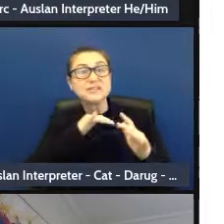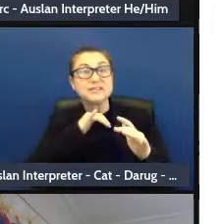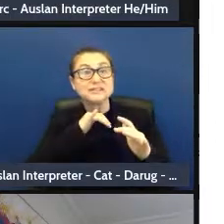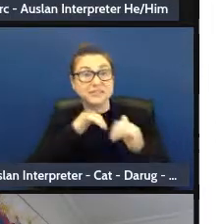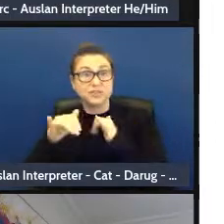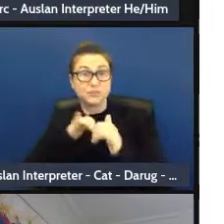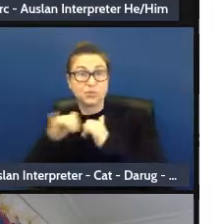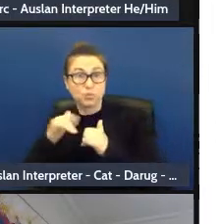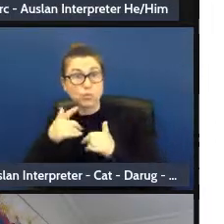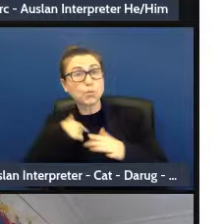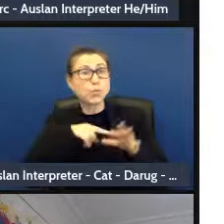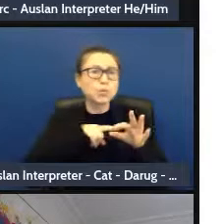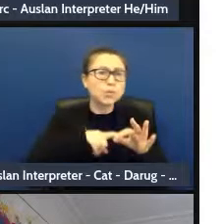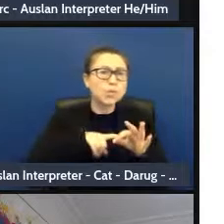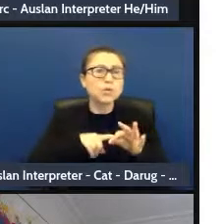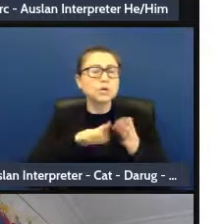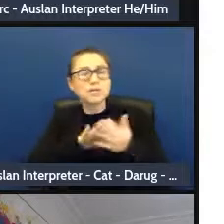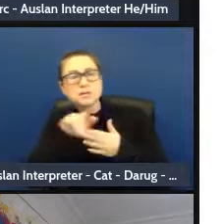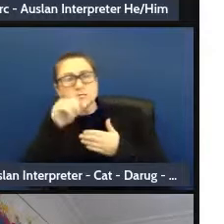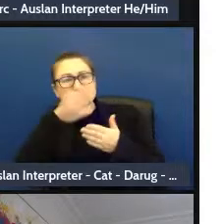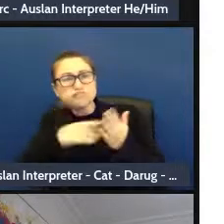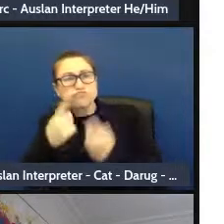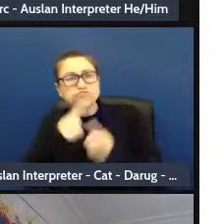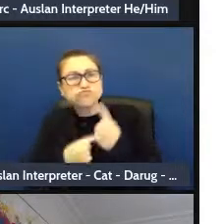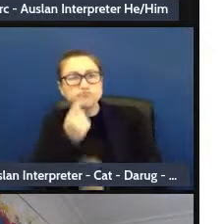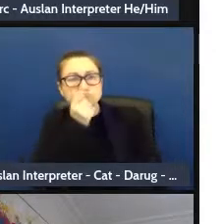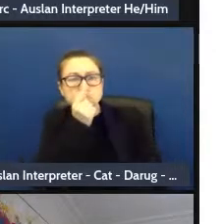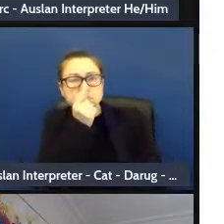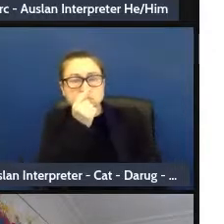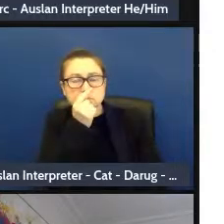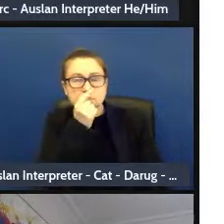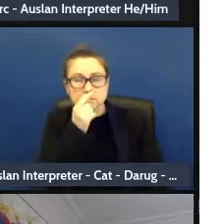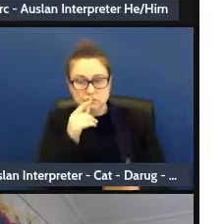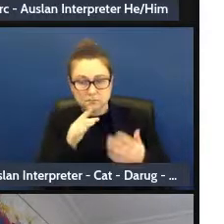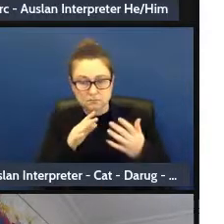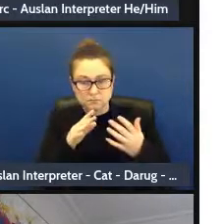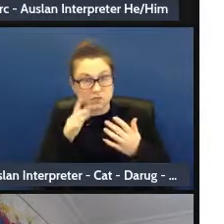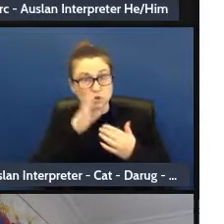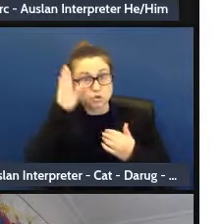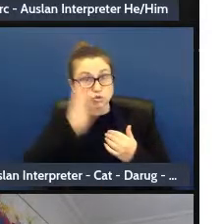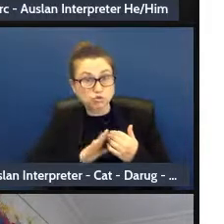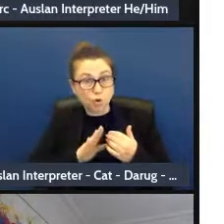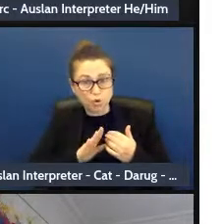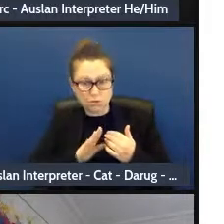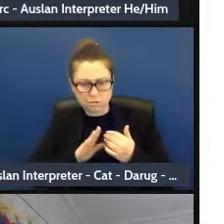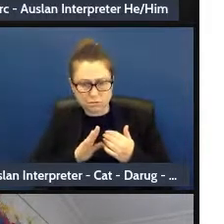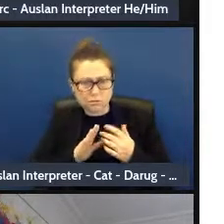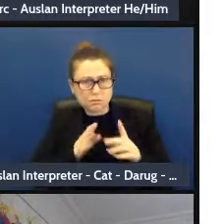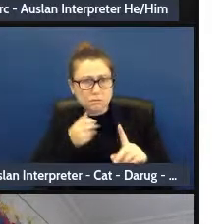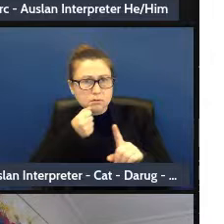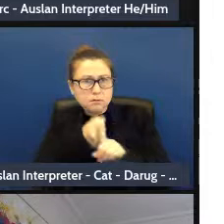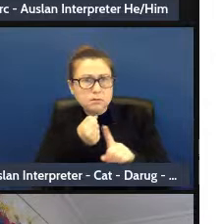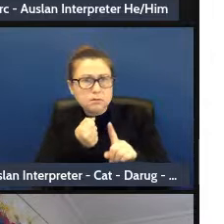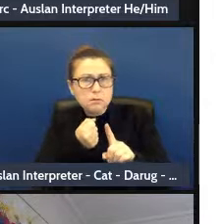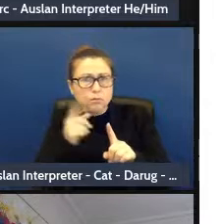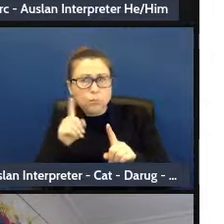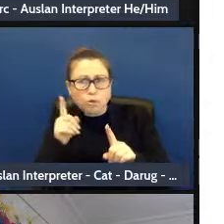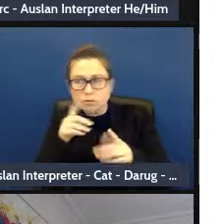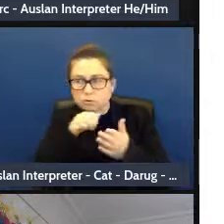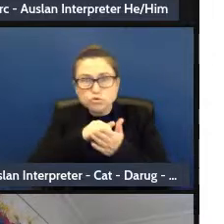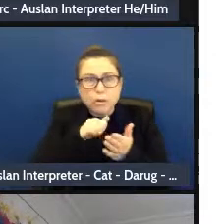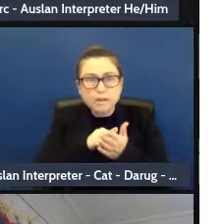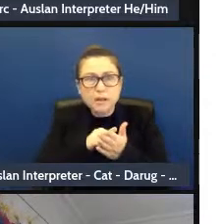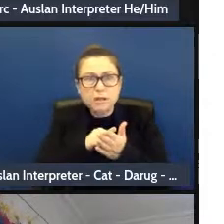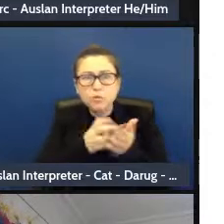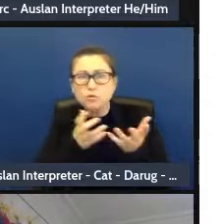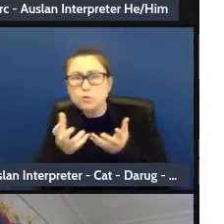me to share their experiences about how the outcome of their stroke has changed those things about shopping or cooking and